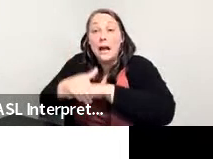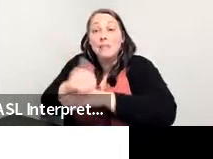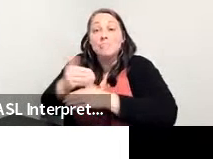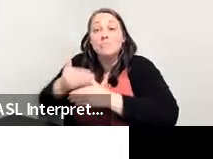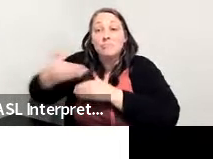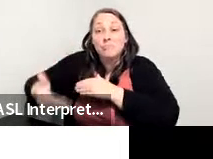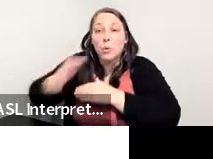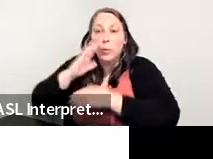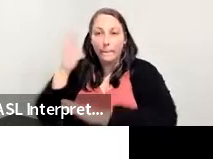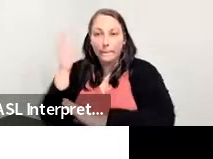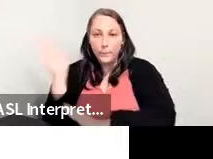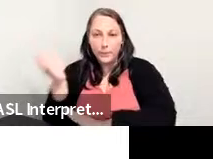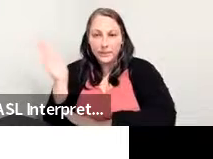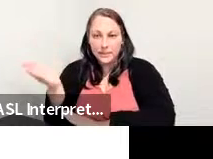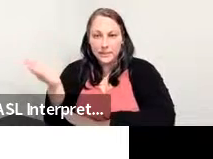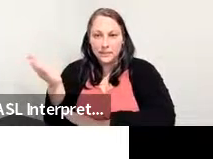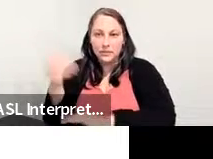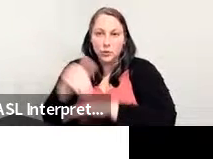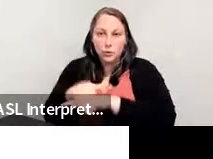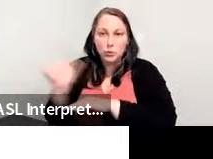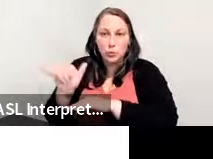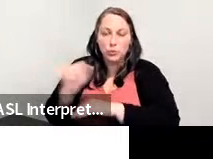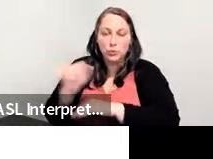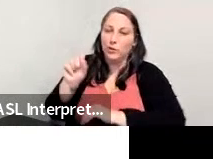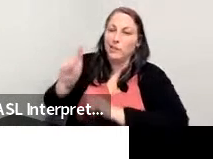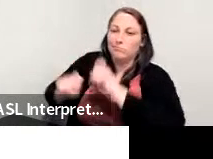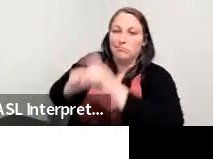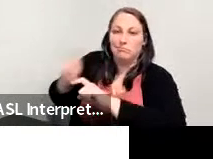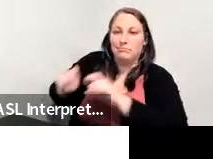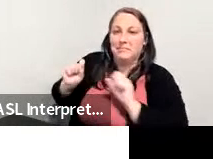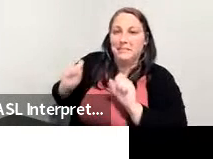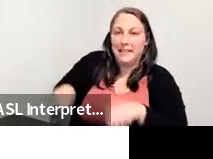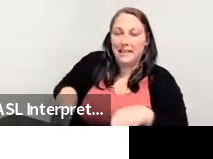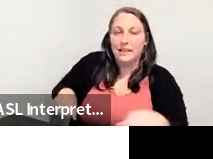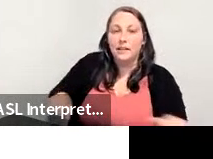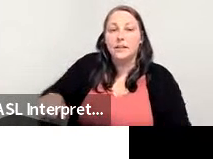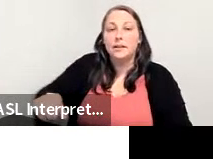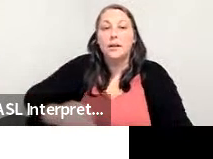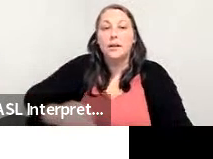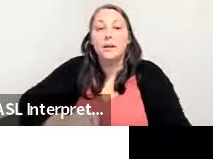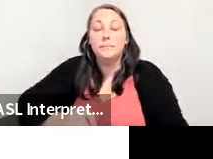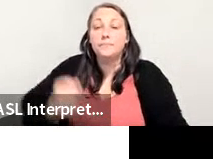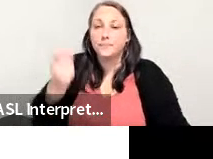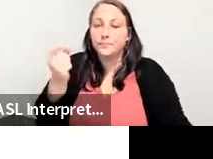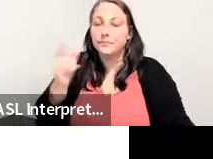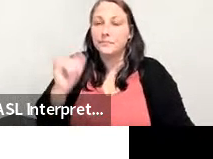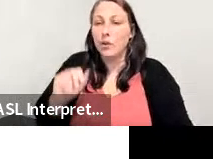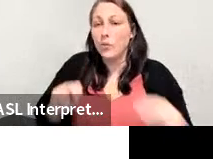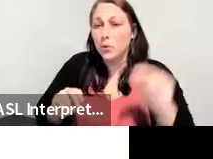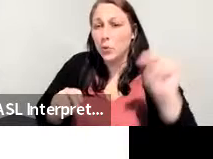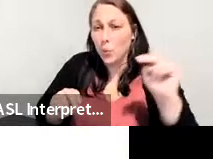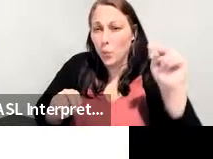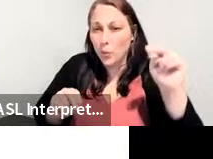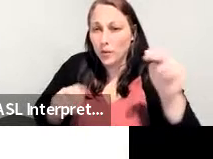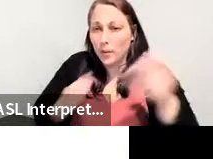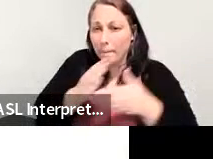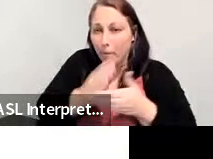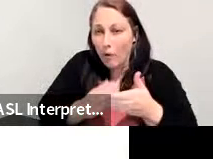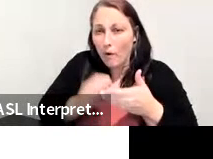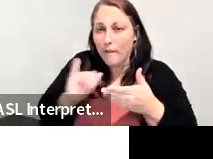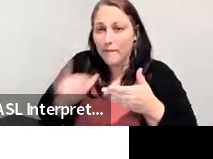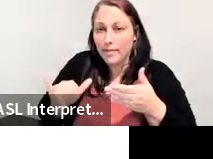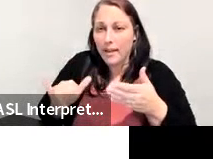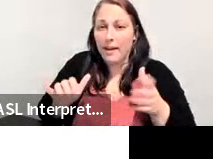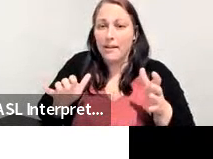would activate the northern part of your complex would be essentially what's across the street in both directions from it. Here.